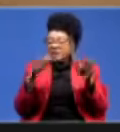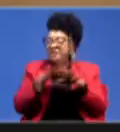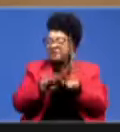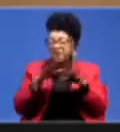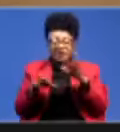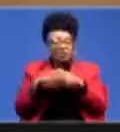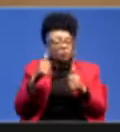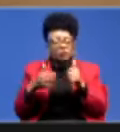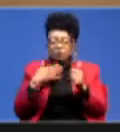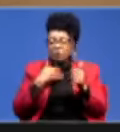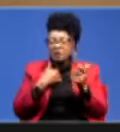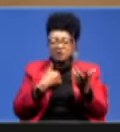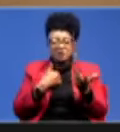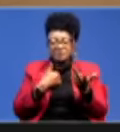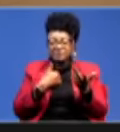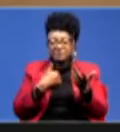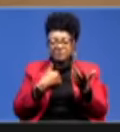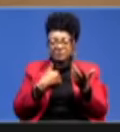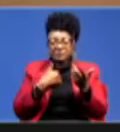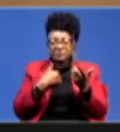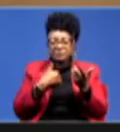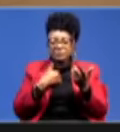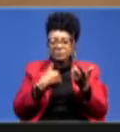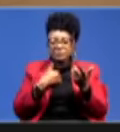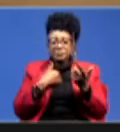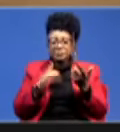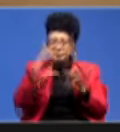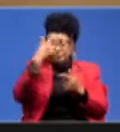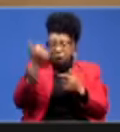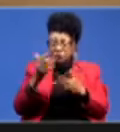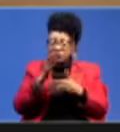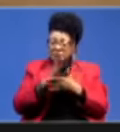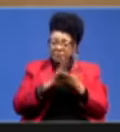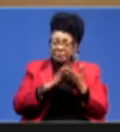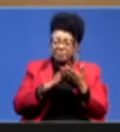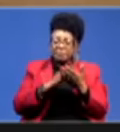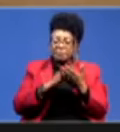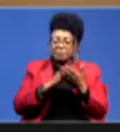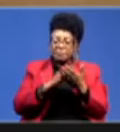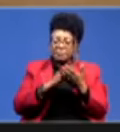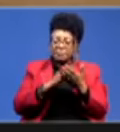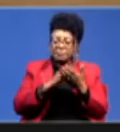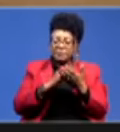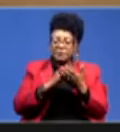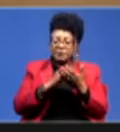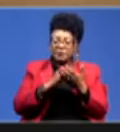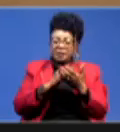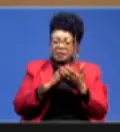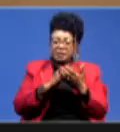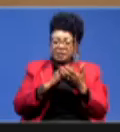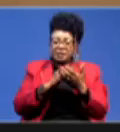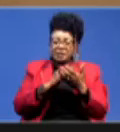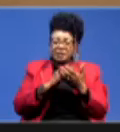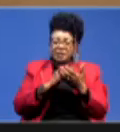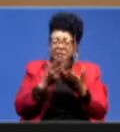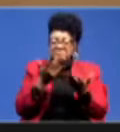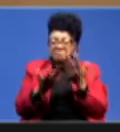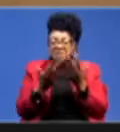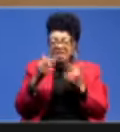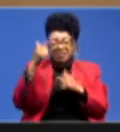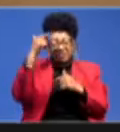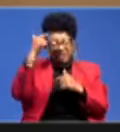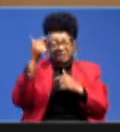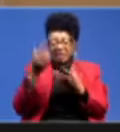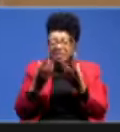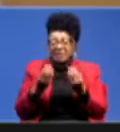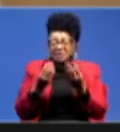that you set out to get, because some of them as workers we may think that they are very easy